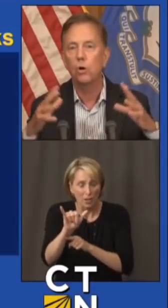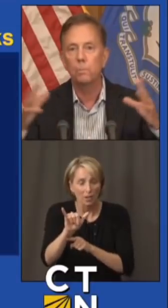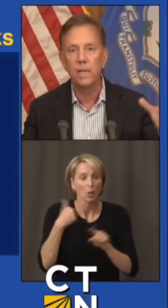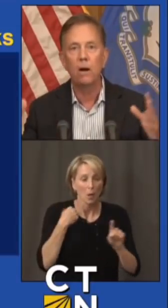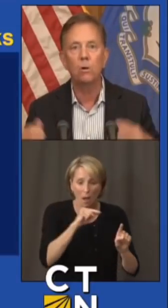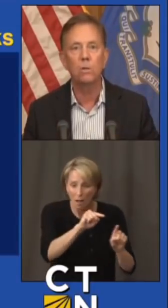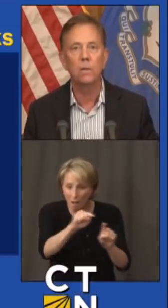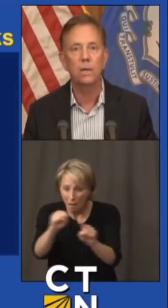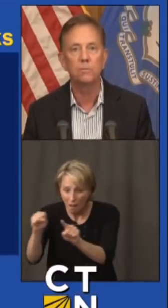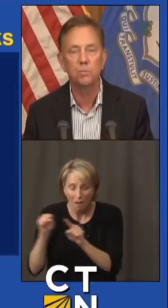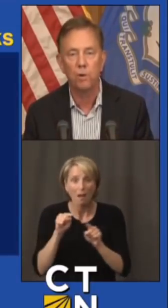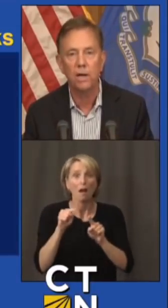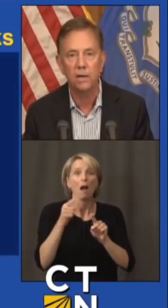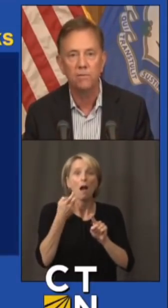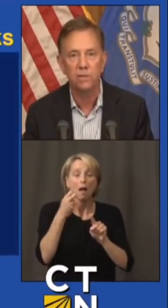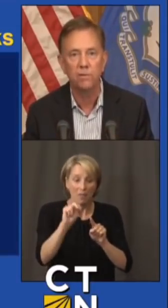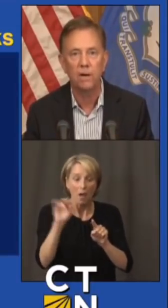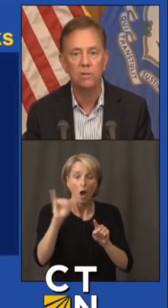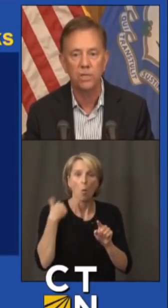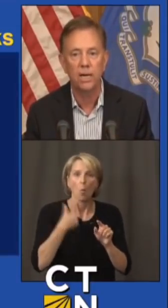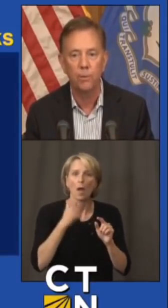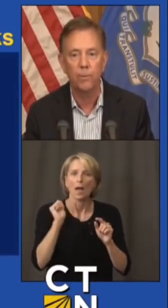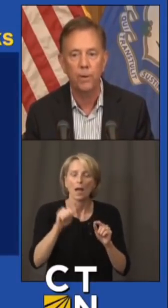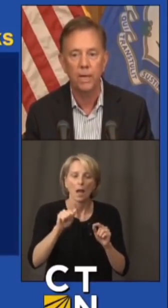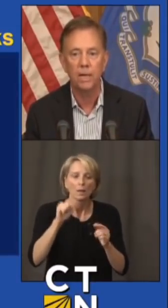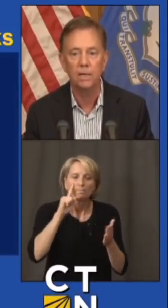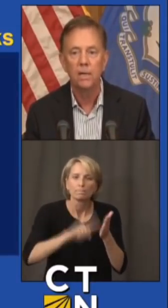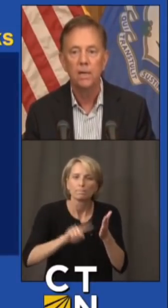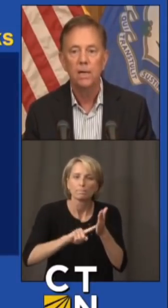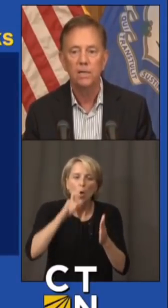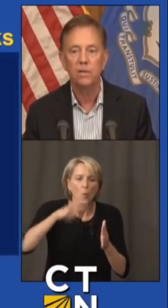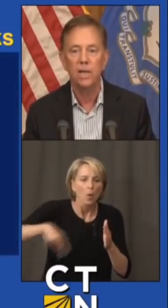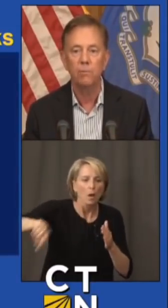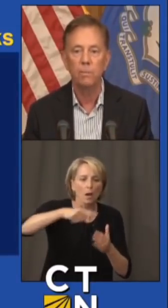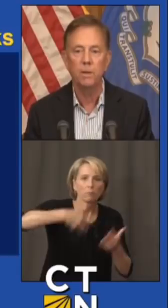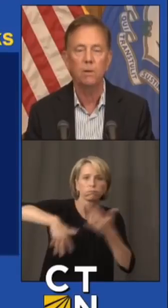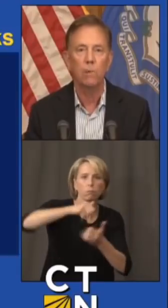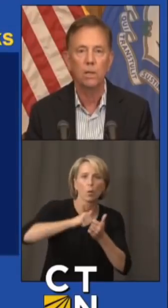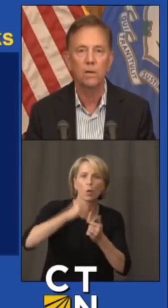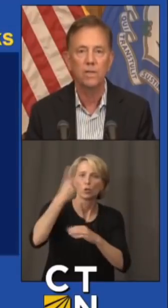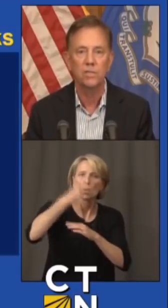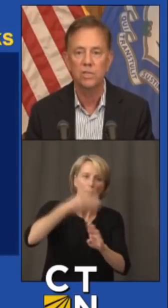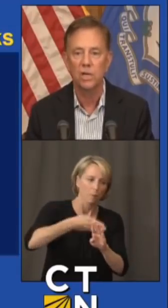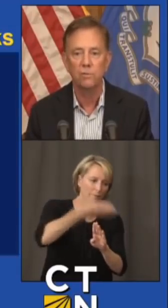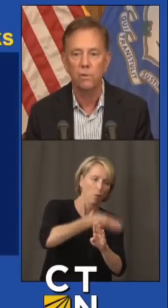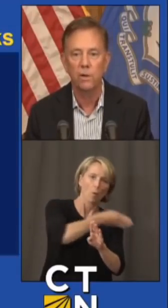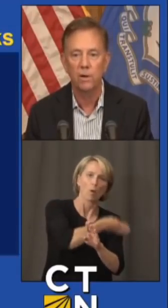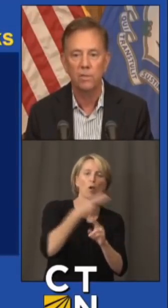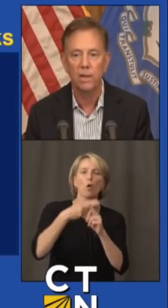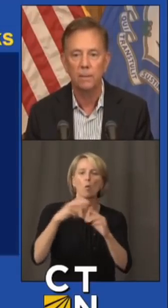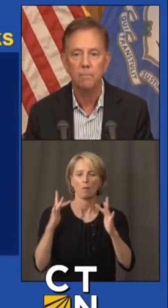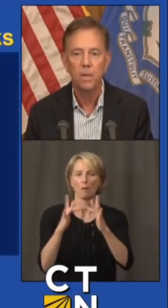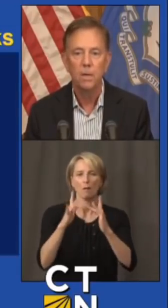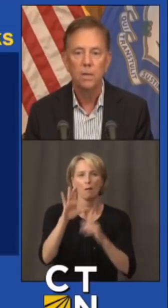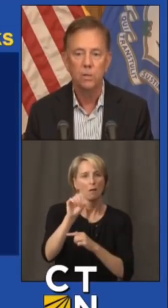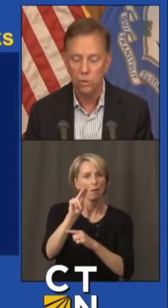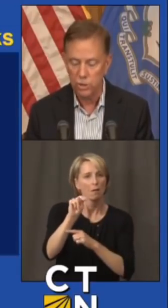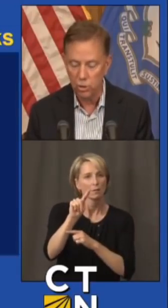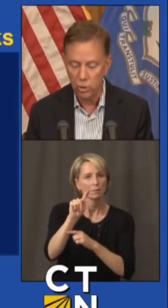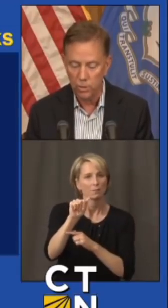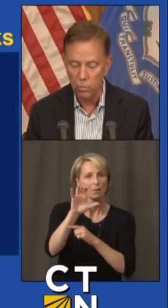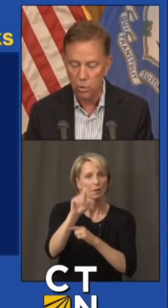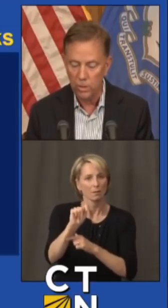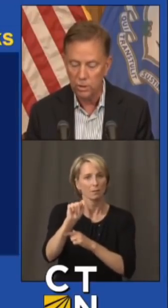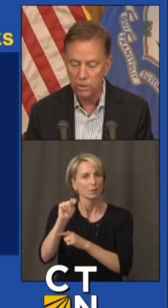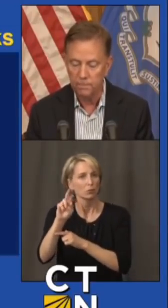the scope, narrow the spread of this virus in any way we can. And to date, we've been relatively successful there, I think. The